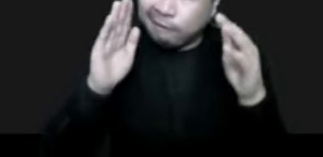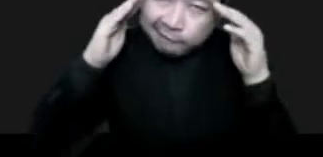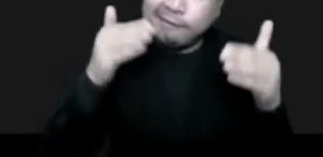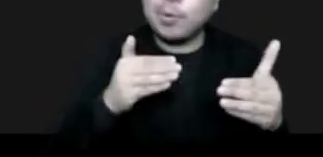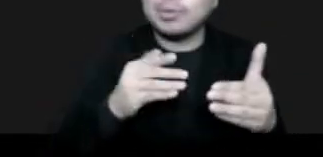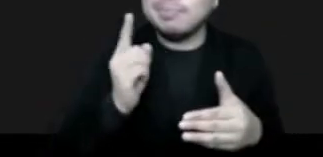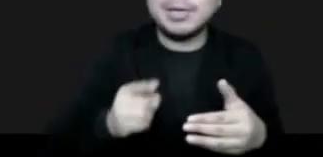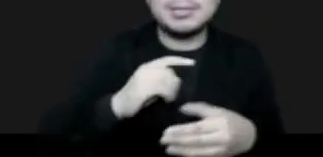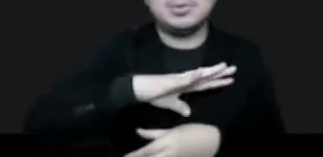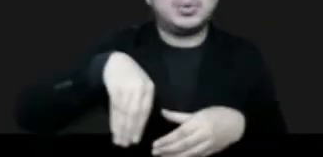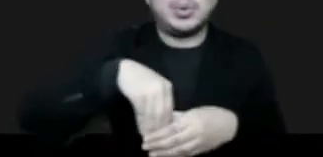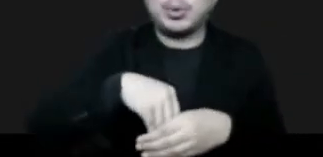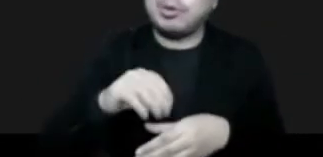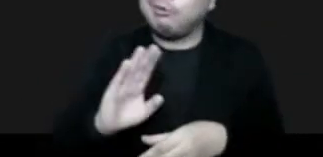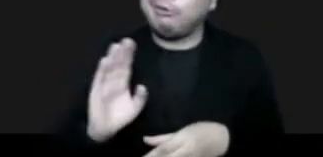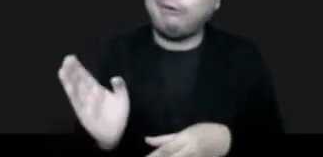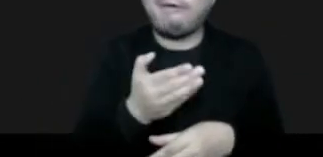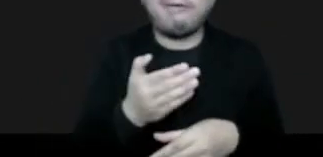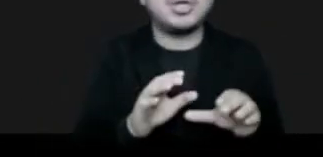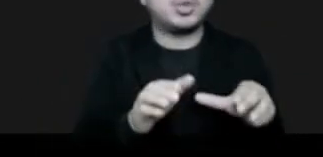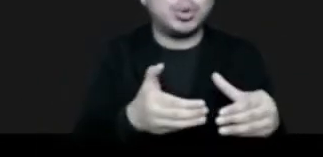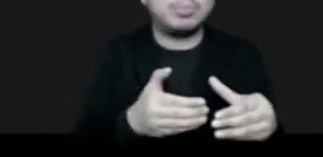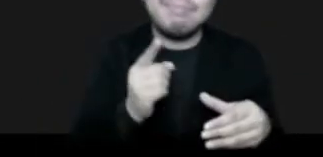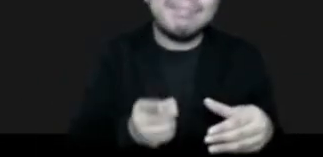group on board so that